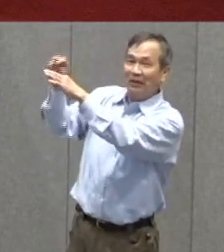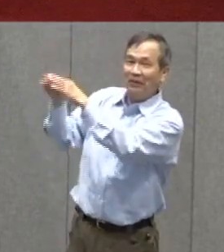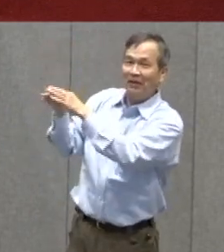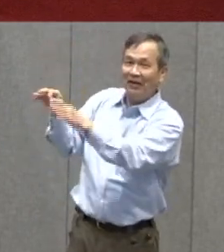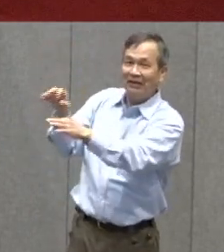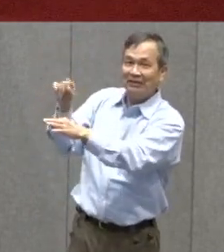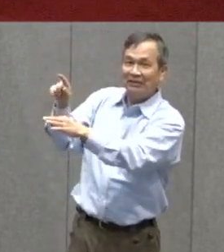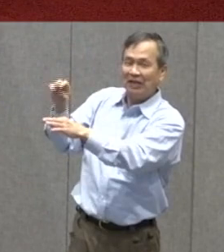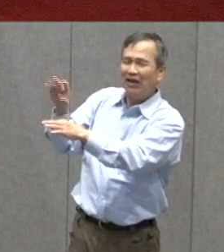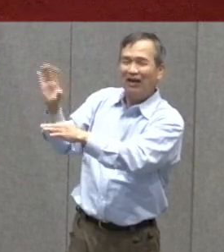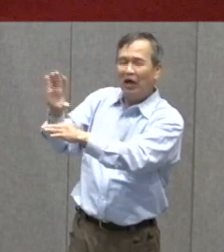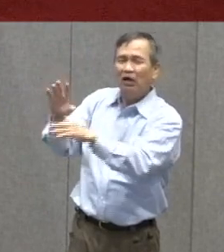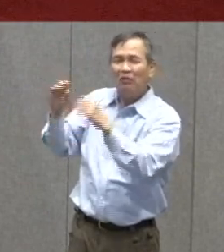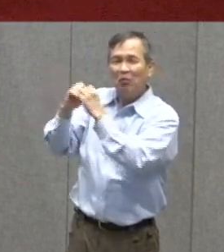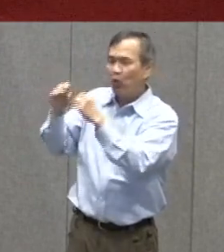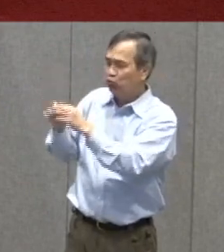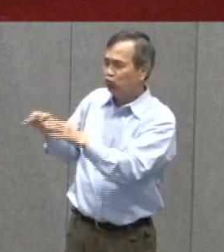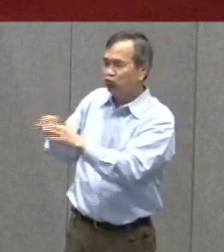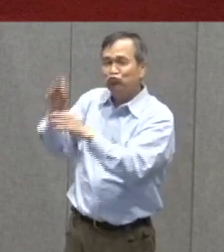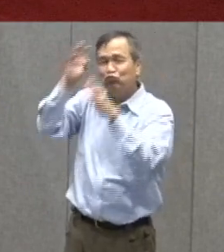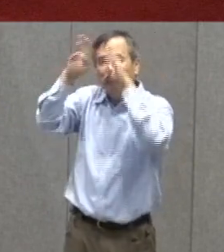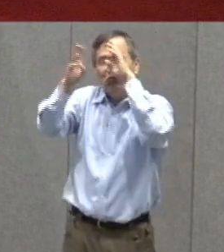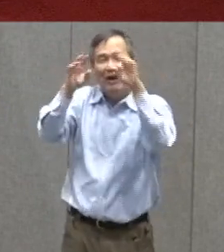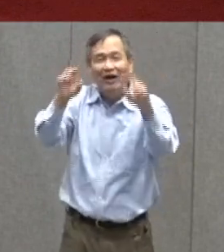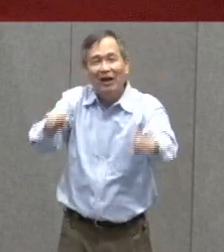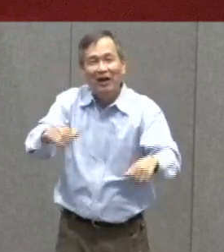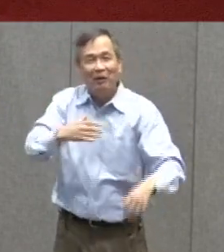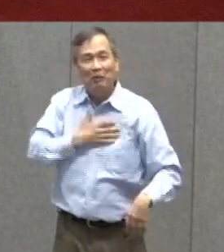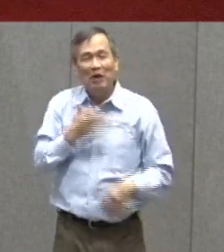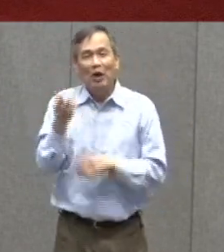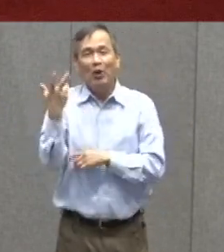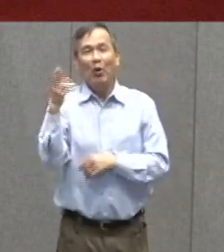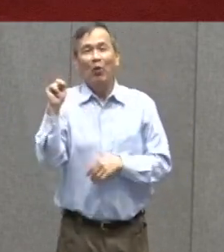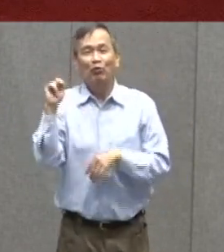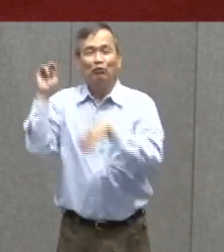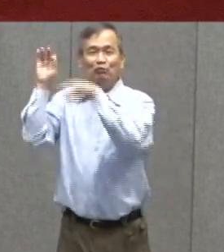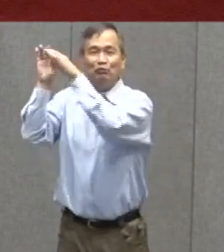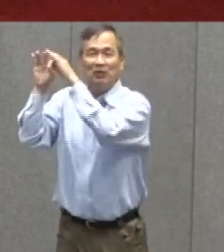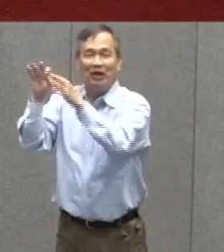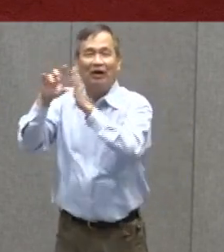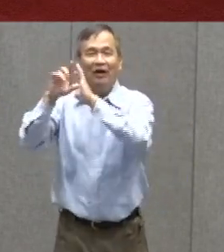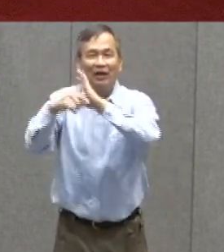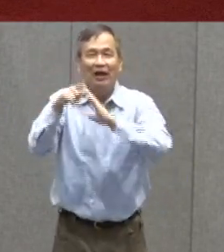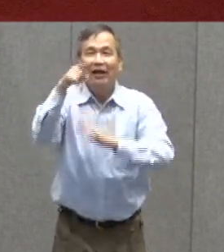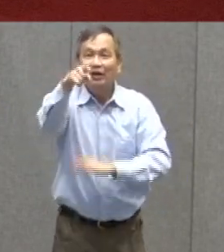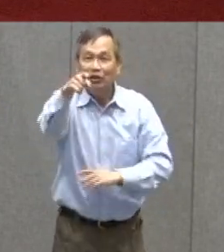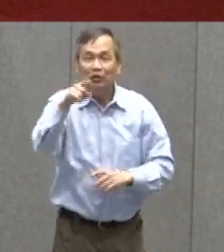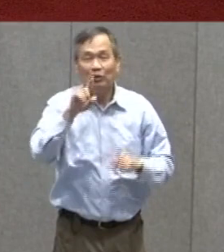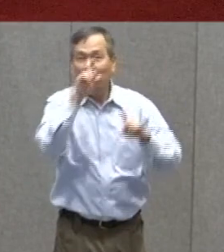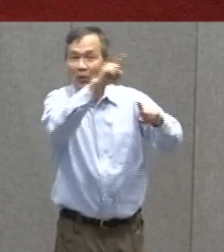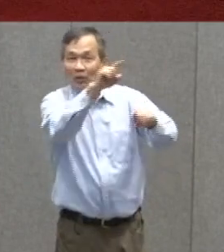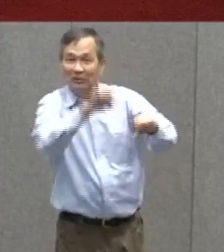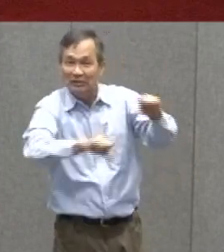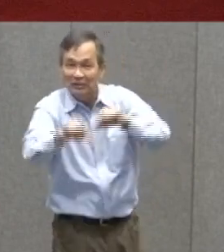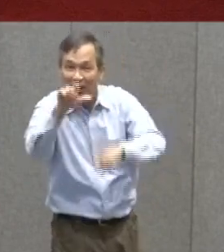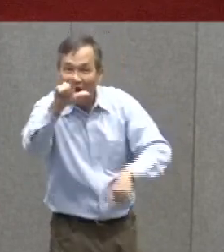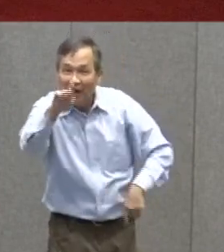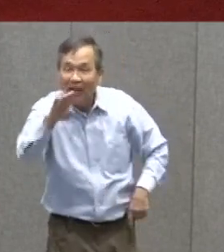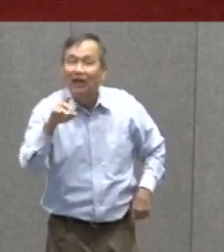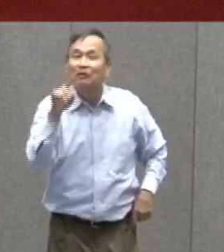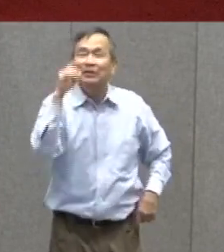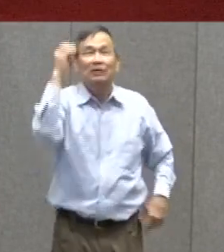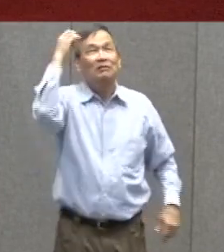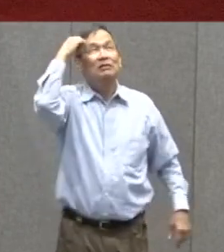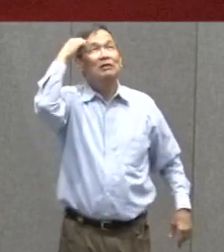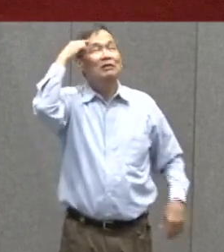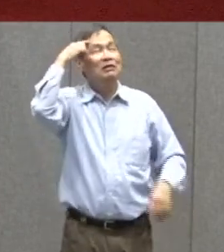I share with you, so that you can, be thinking when you're in science lab, for example, and you're like, okay,